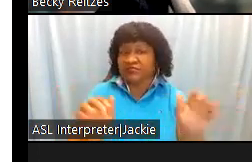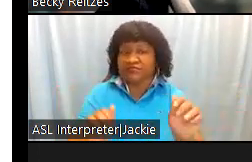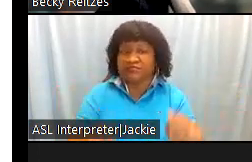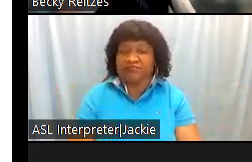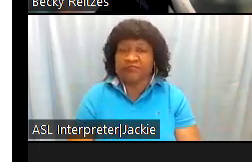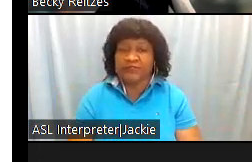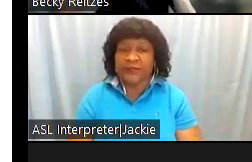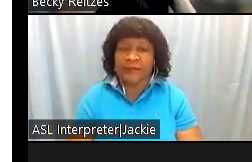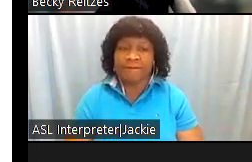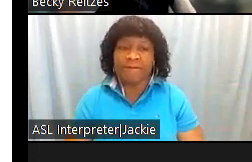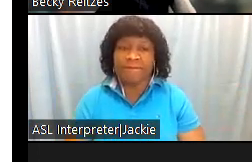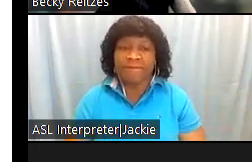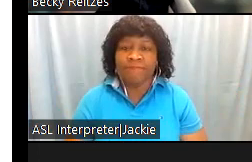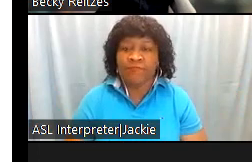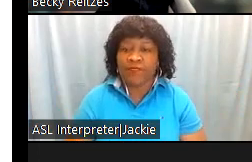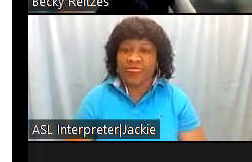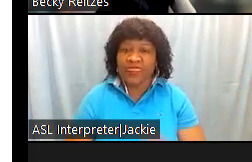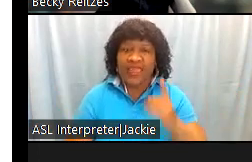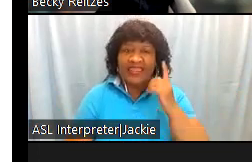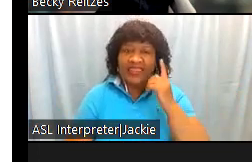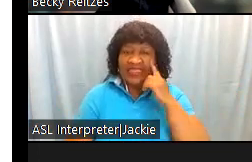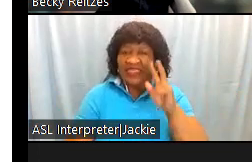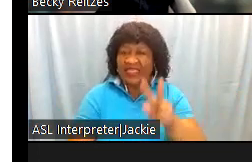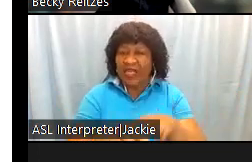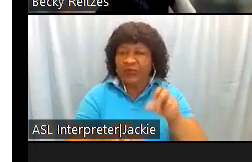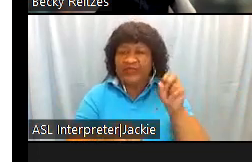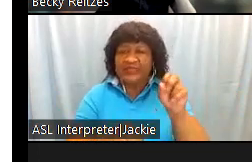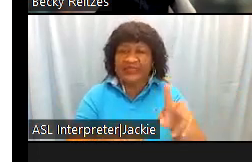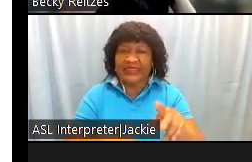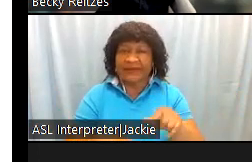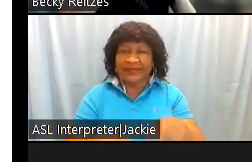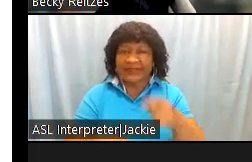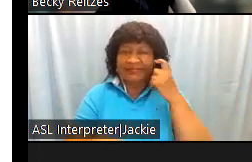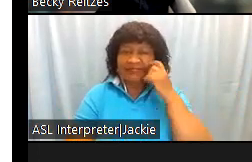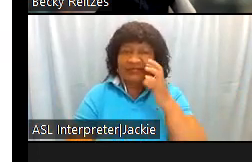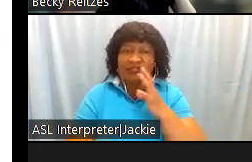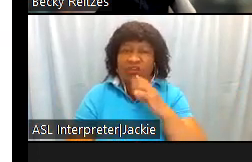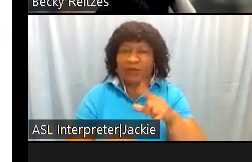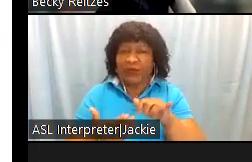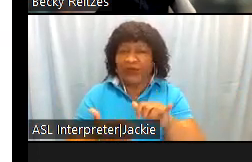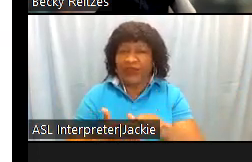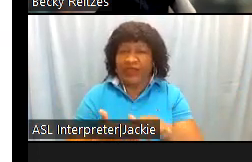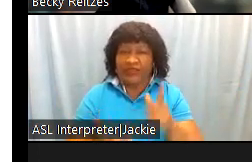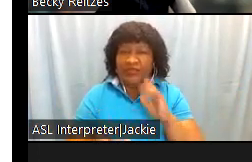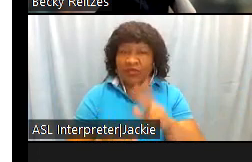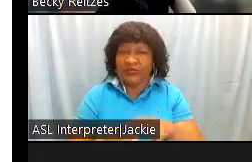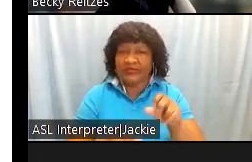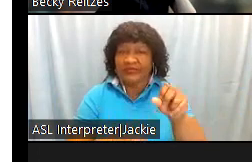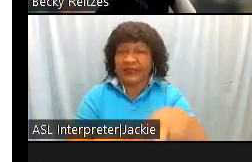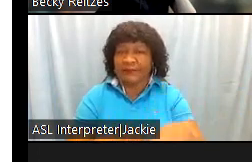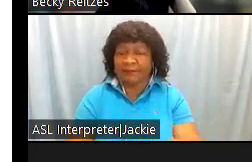And then I think I may skip this because we just talked about it.